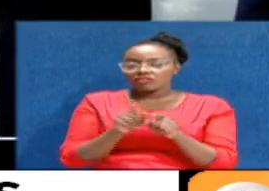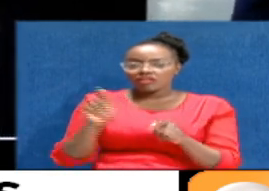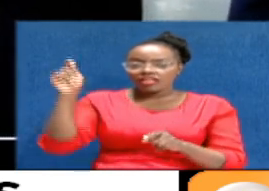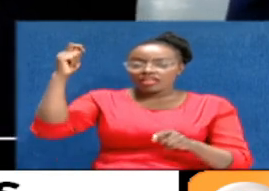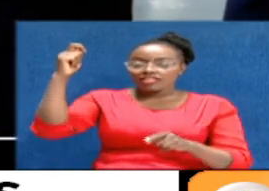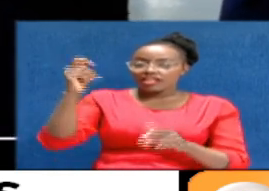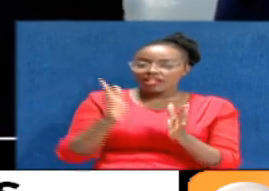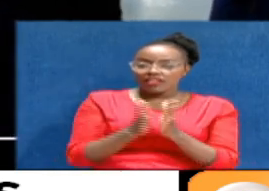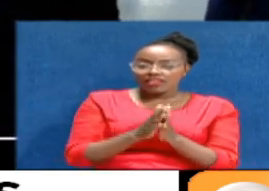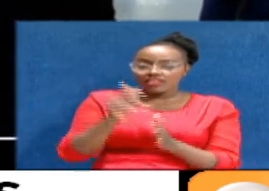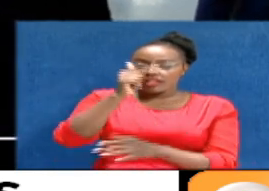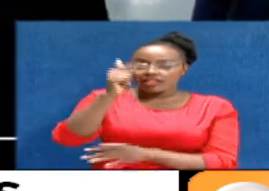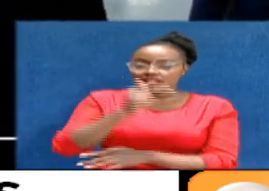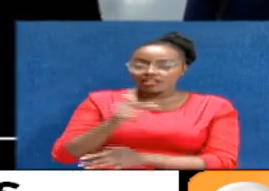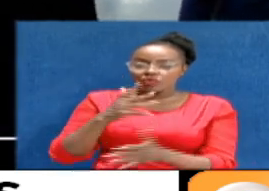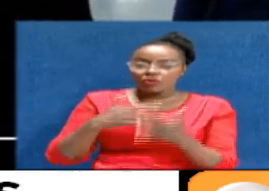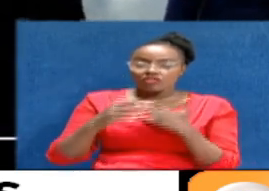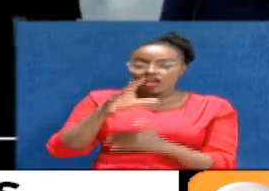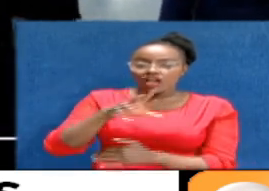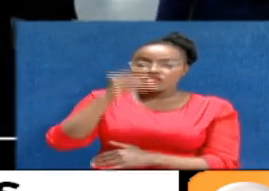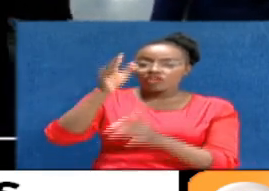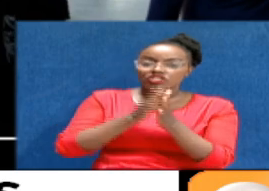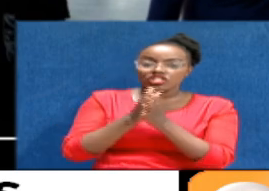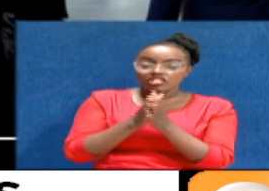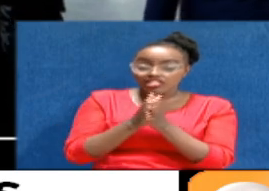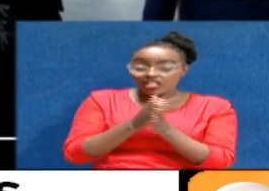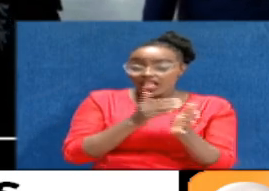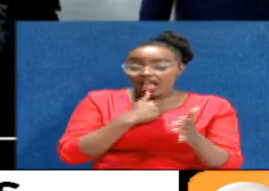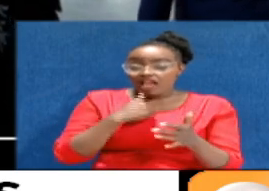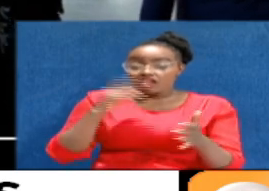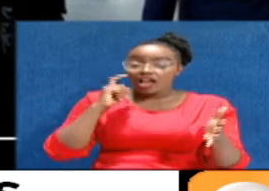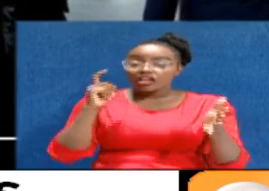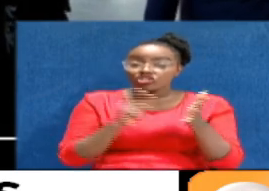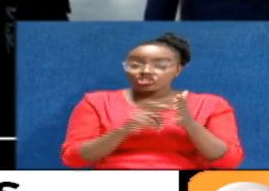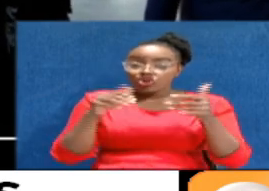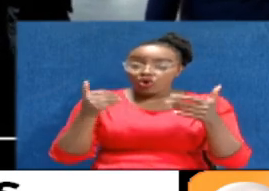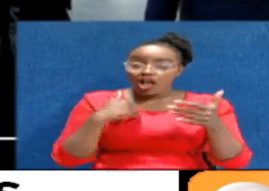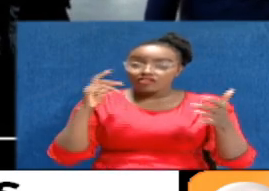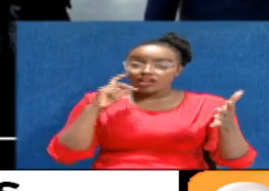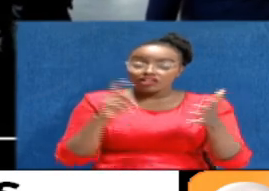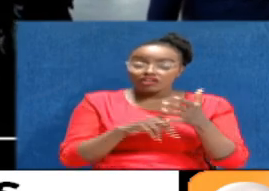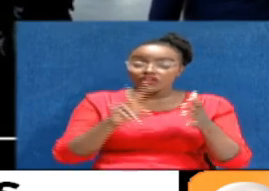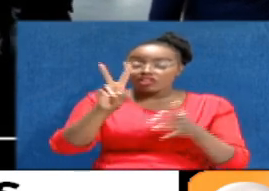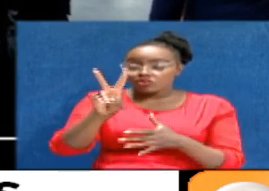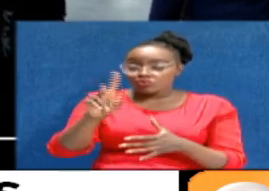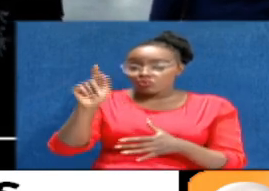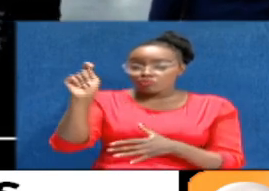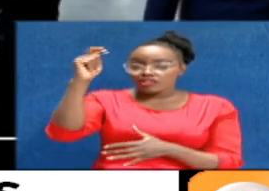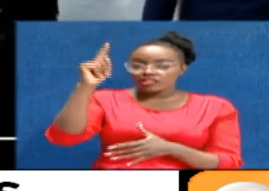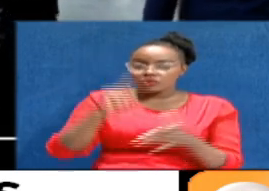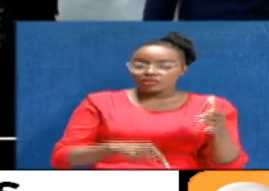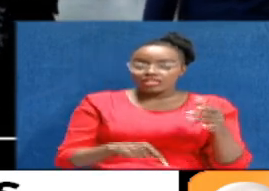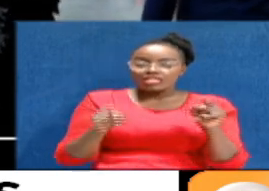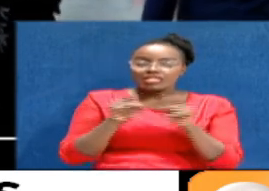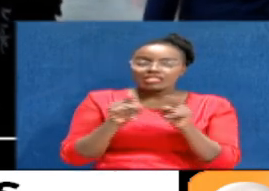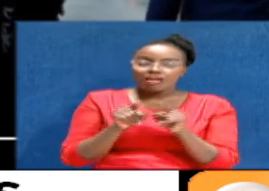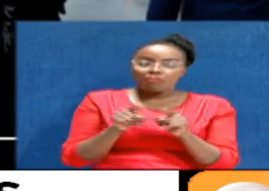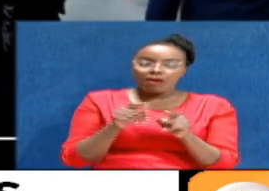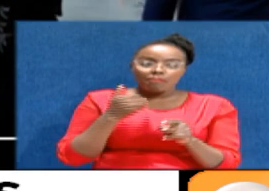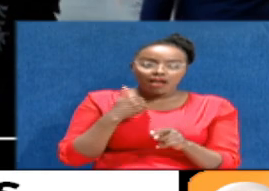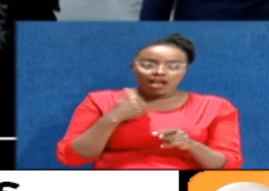as Tanzanians. But what I found interesting is that there is an acknowledgement, or there was an acknowledgement by the two presidents, that even